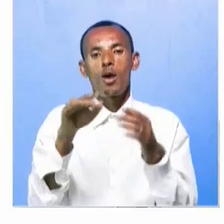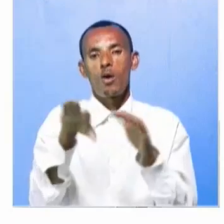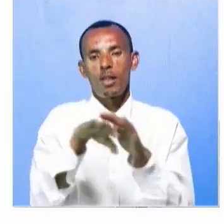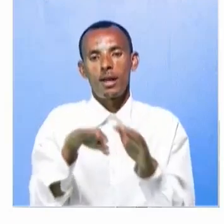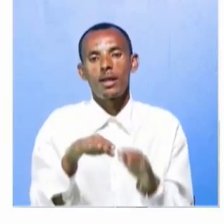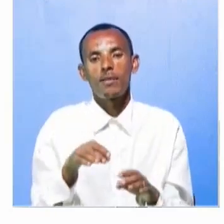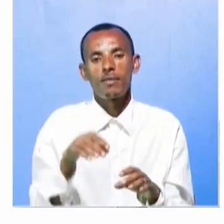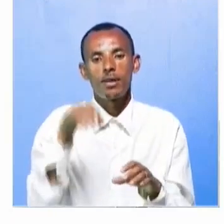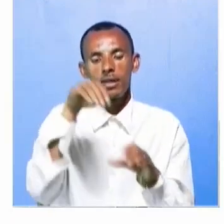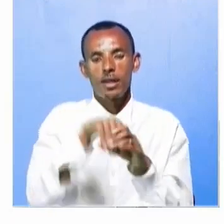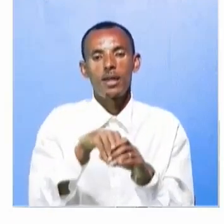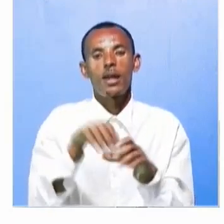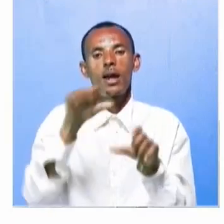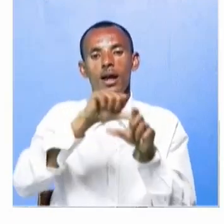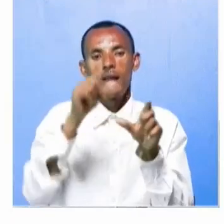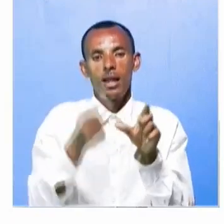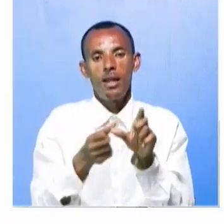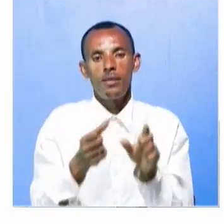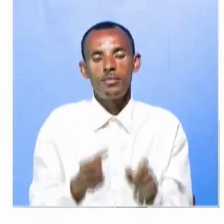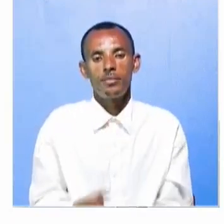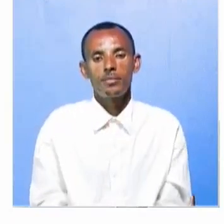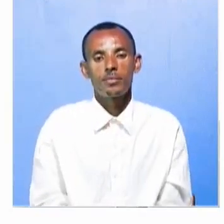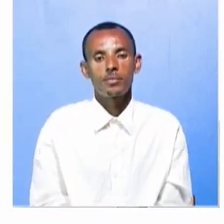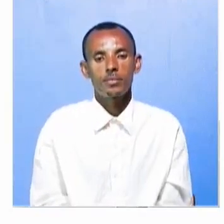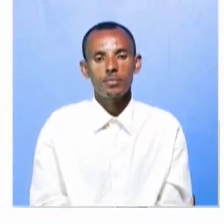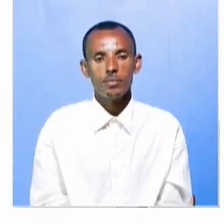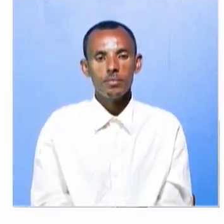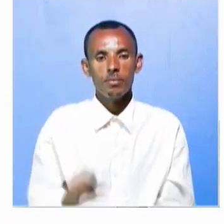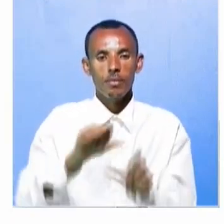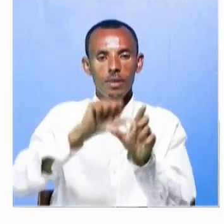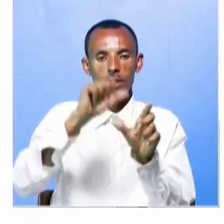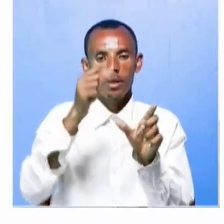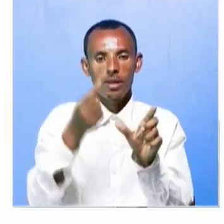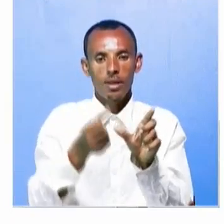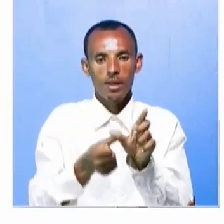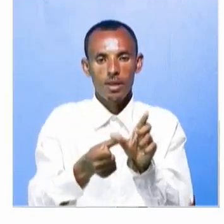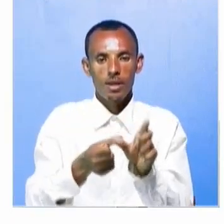interior angles. So angle B